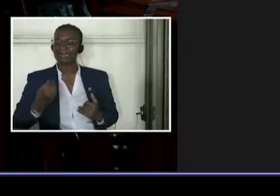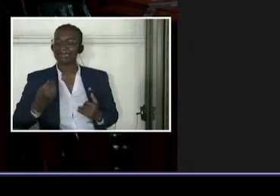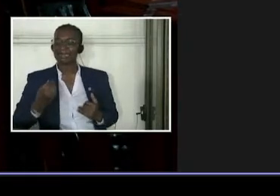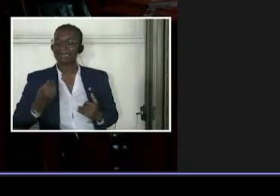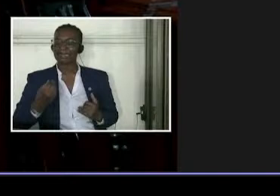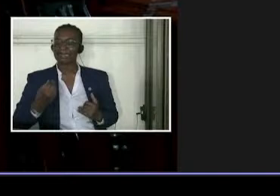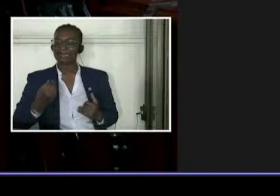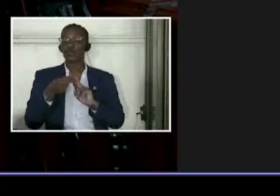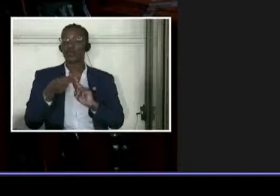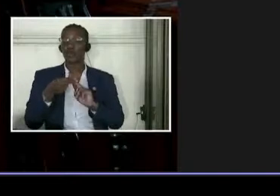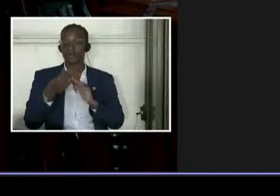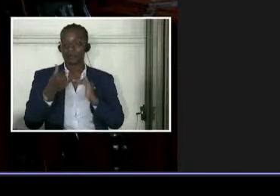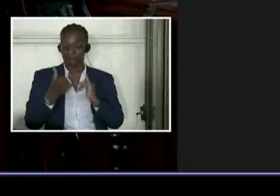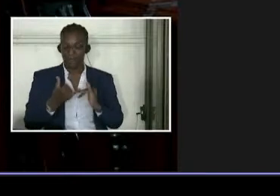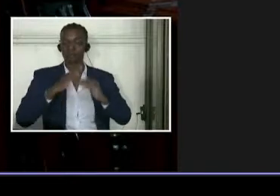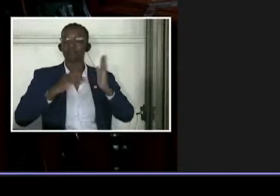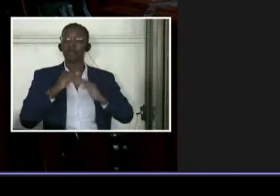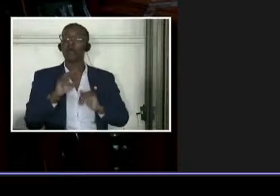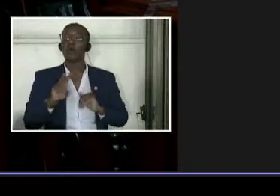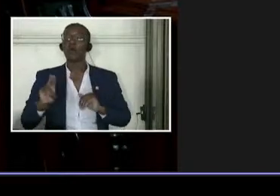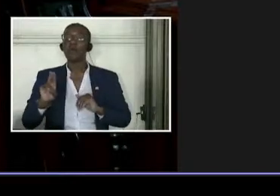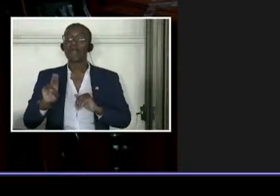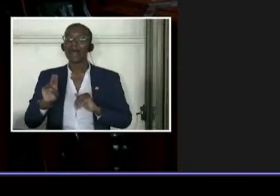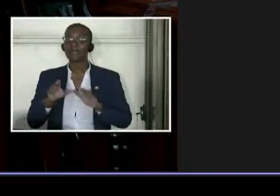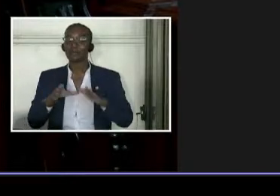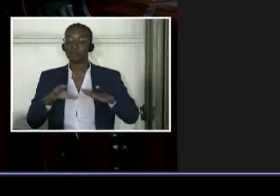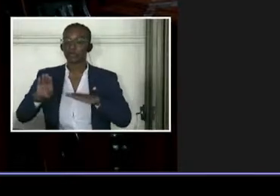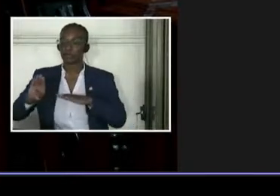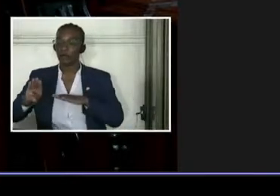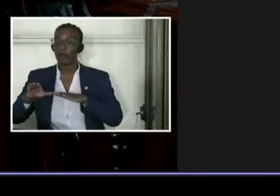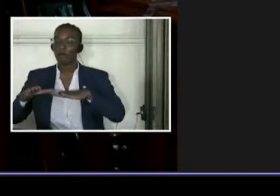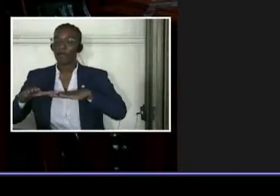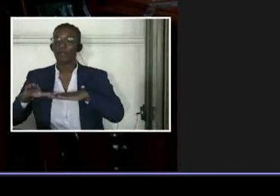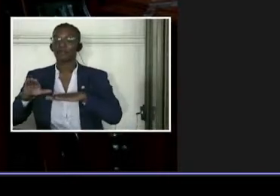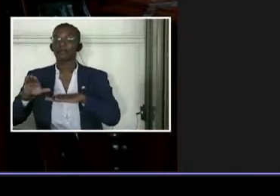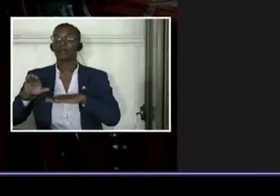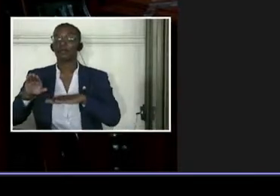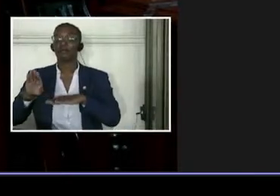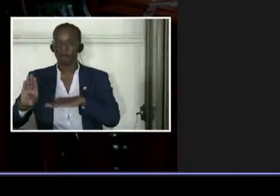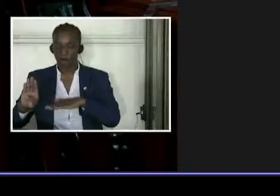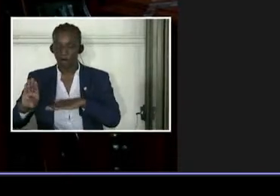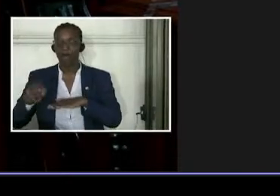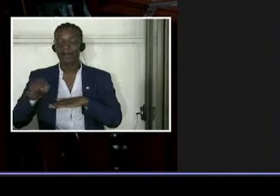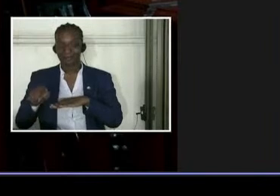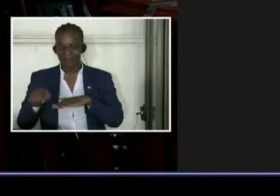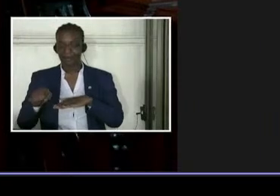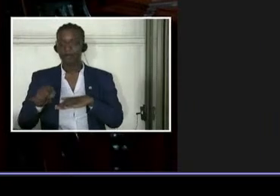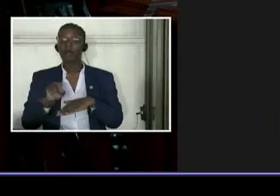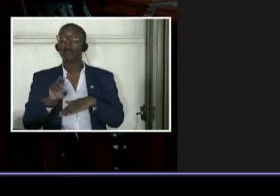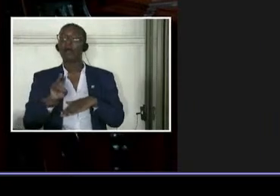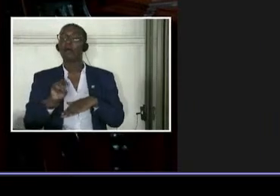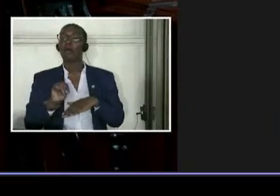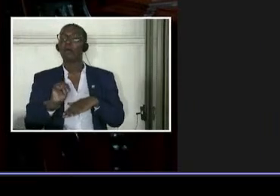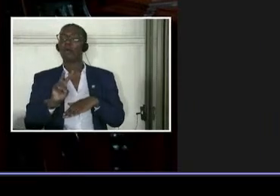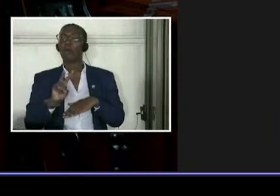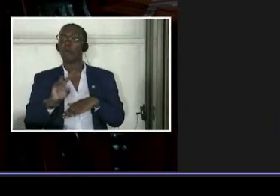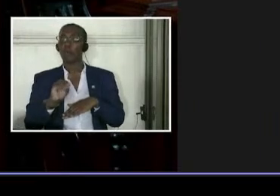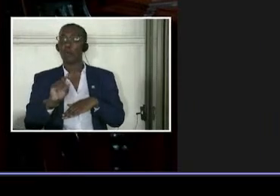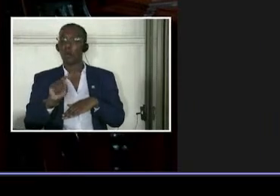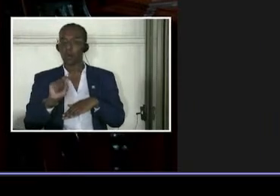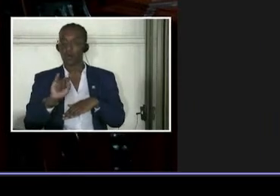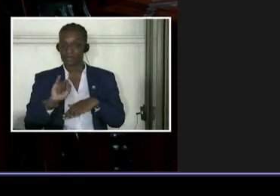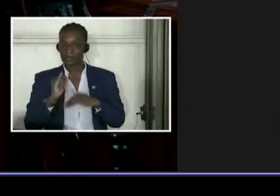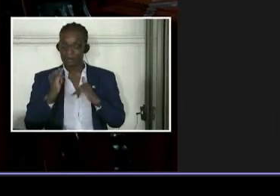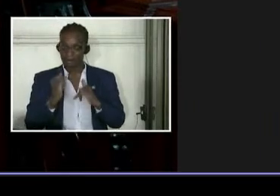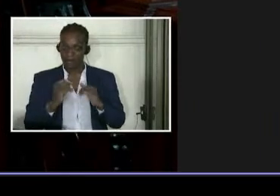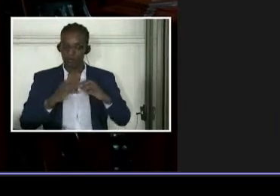in the current project, known as Umlazi Part 4 and Part 3 extension of Part 4. Amawoti Greater Housing Project at Thekwini Municipality, which